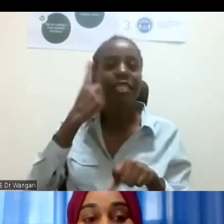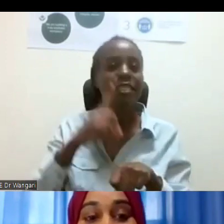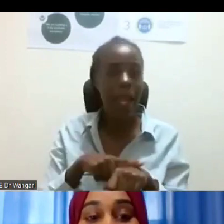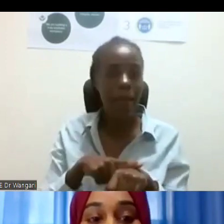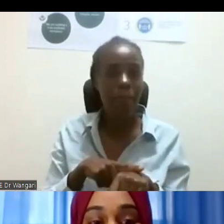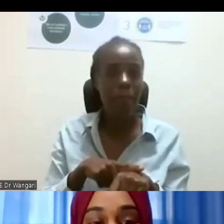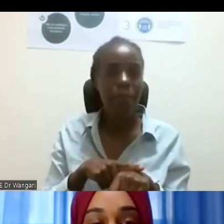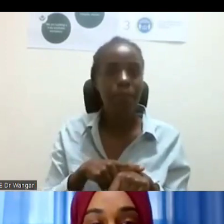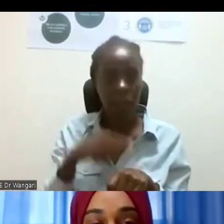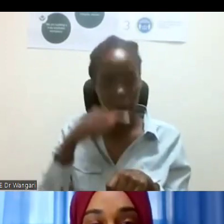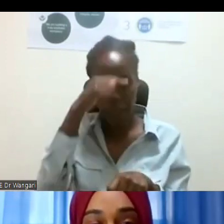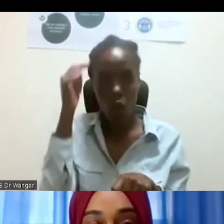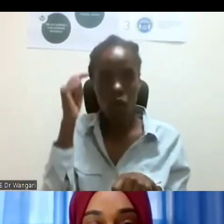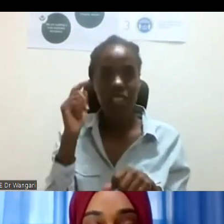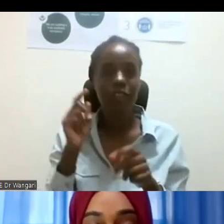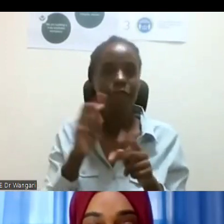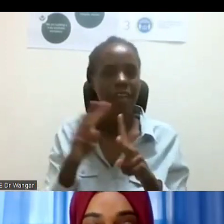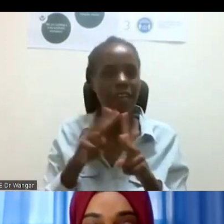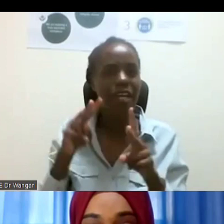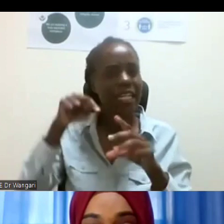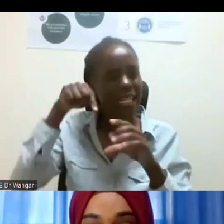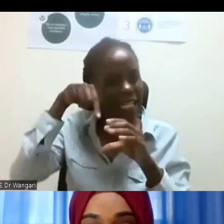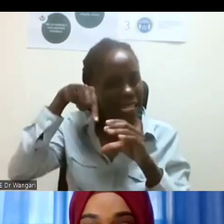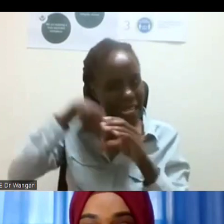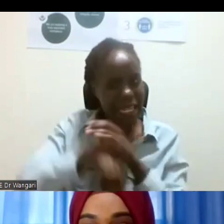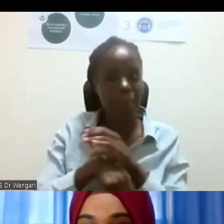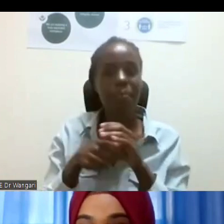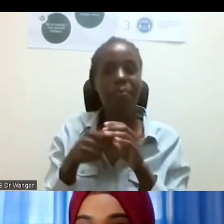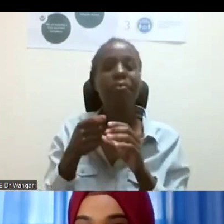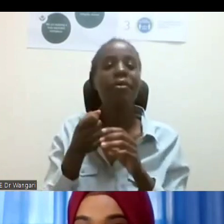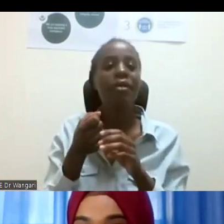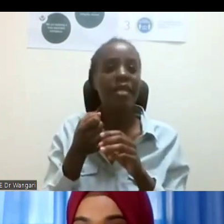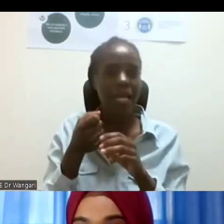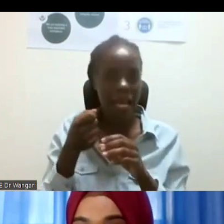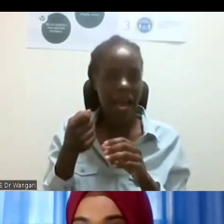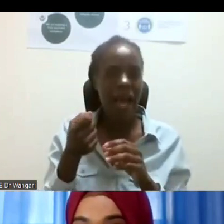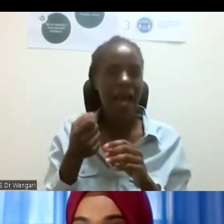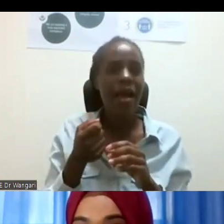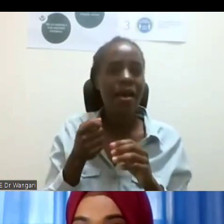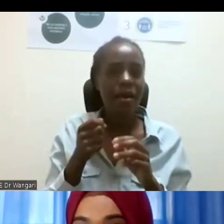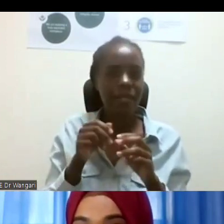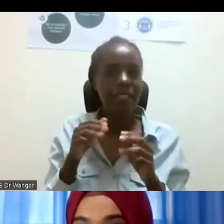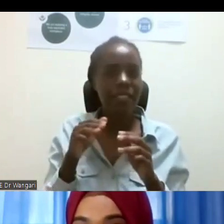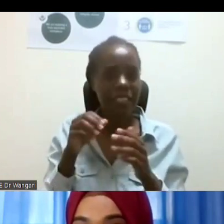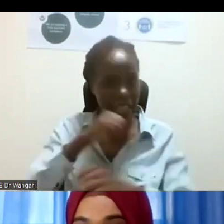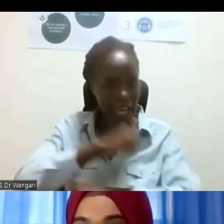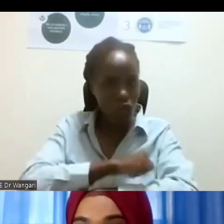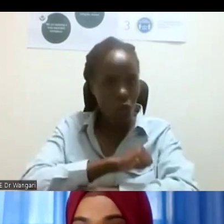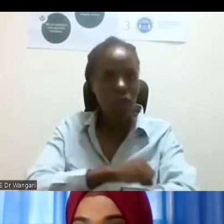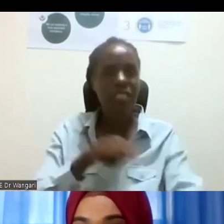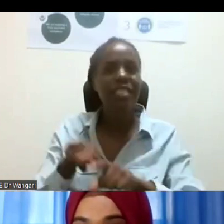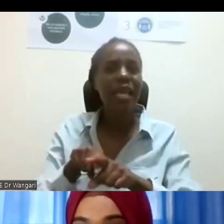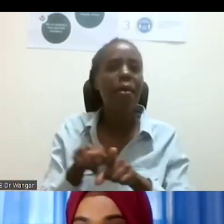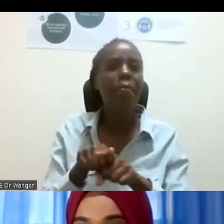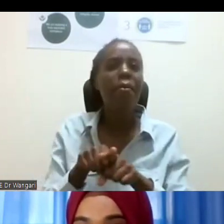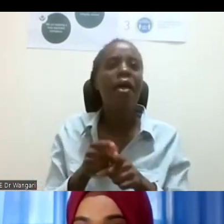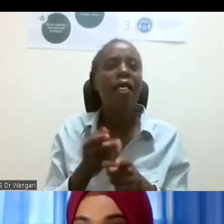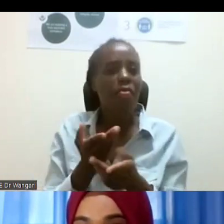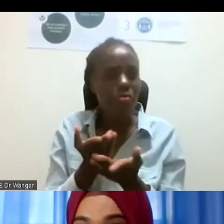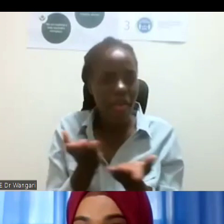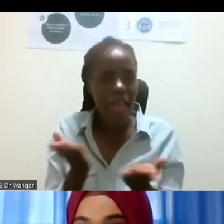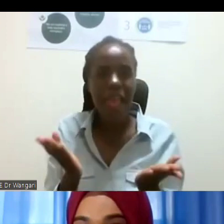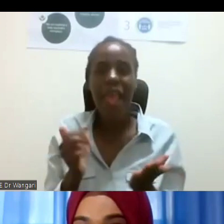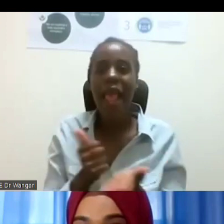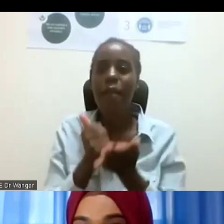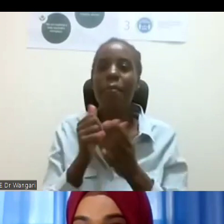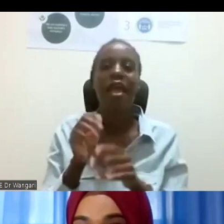of a kind because it was an extremely insightful session that didn't just brush upon the surface. They went in depth